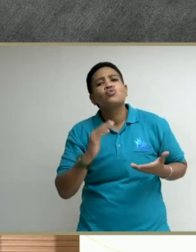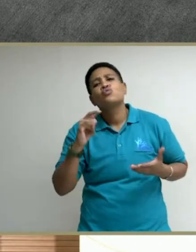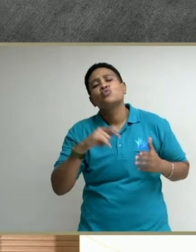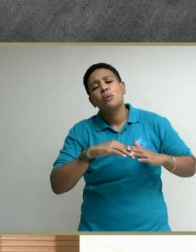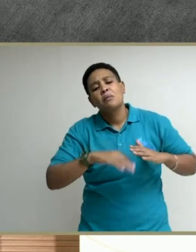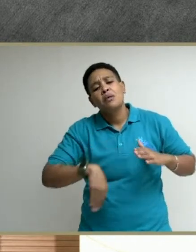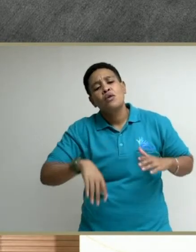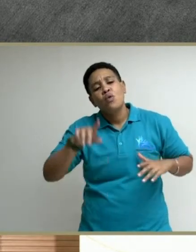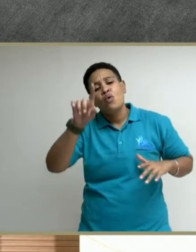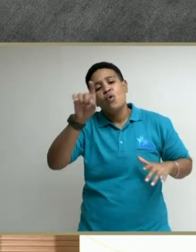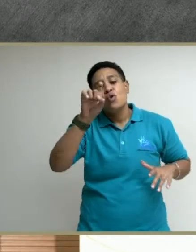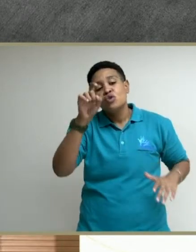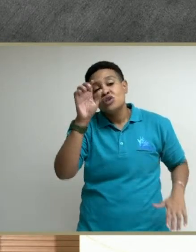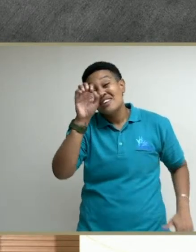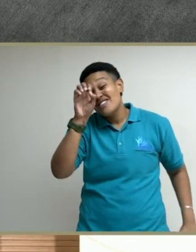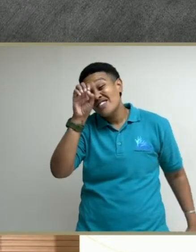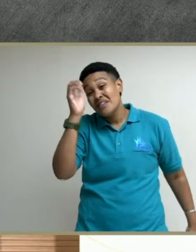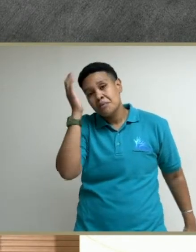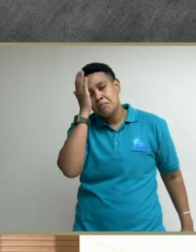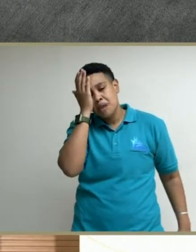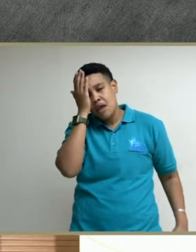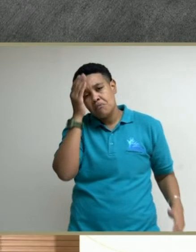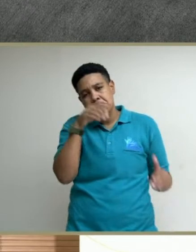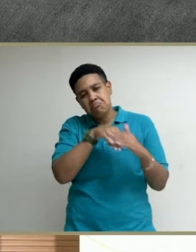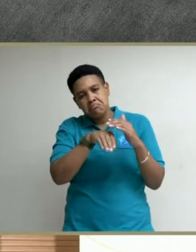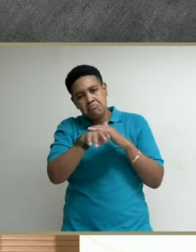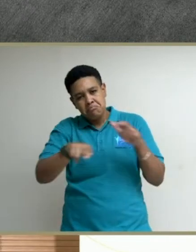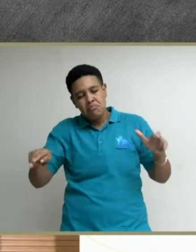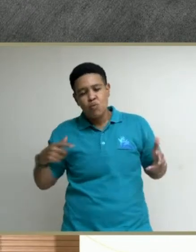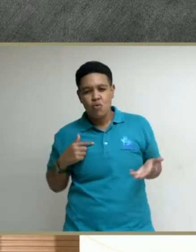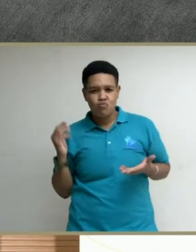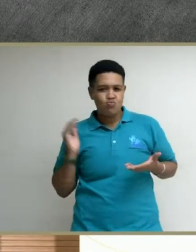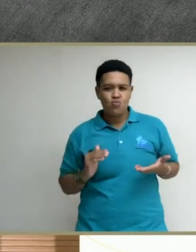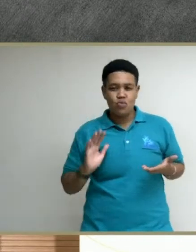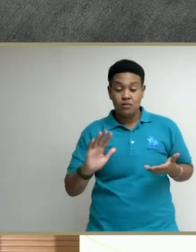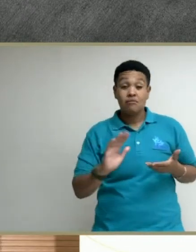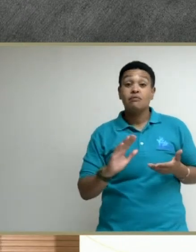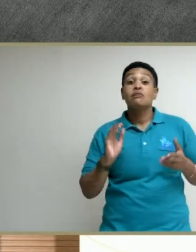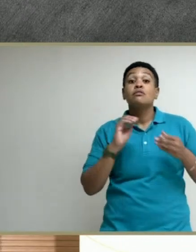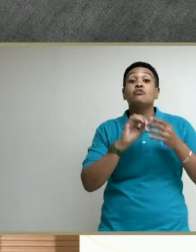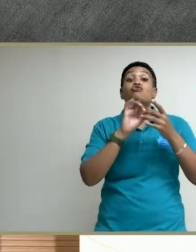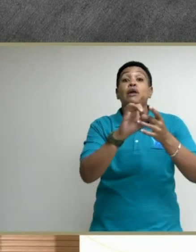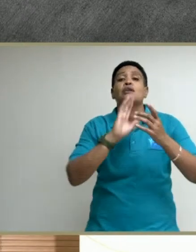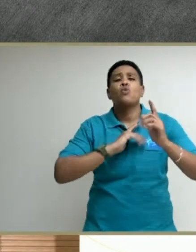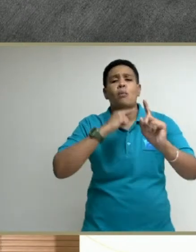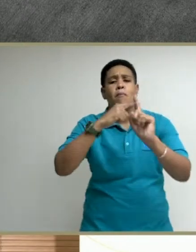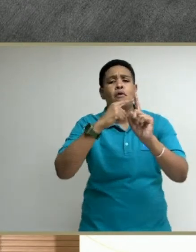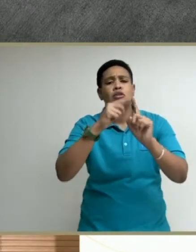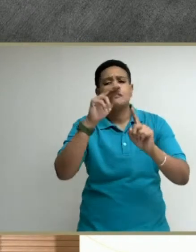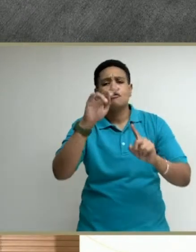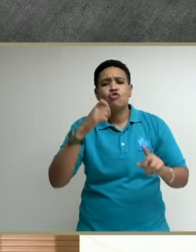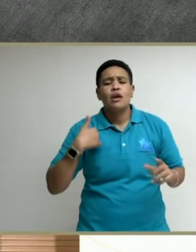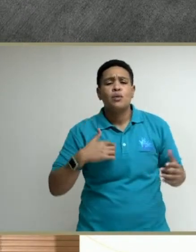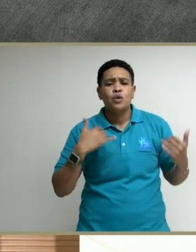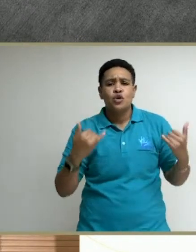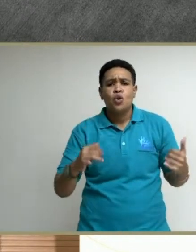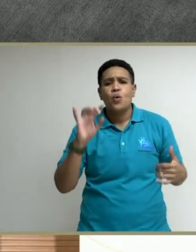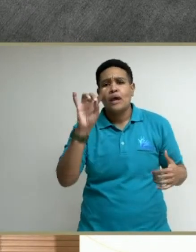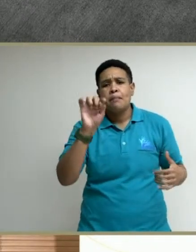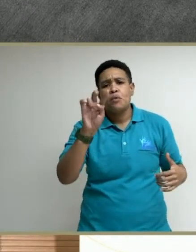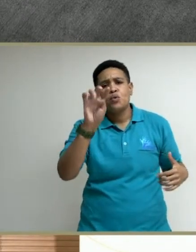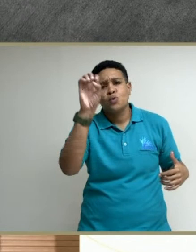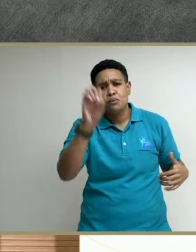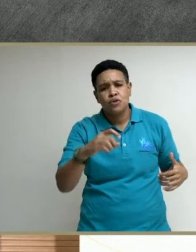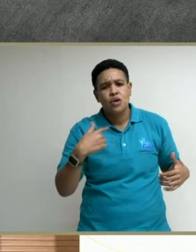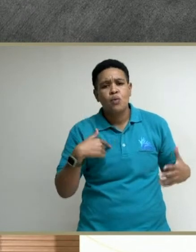below 150 beds being occupied on a daily basis. In terms of our positivity rate, we're at 8.2%.